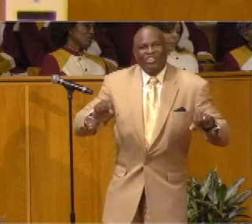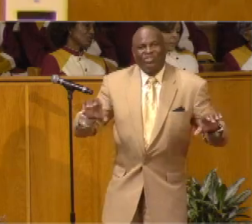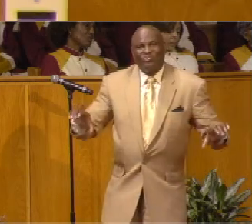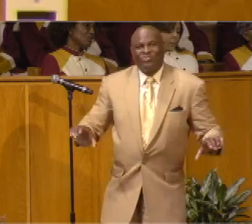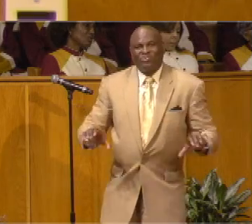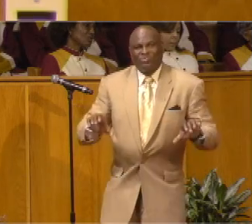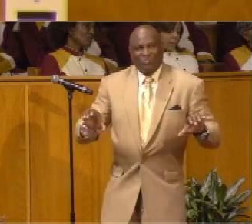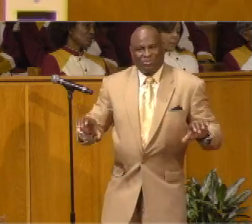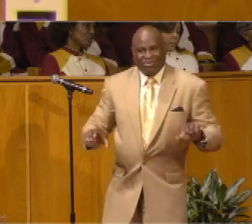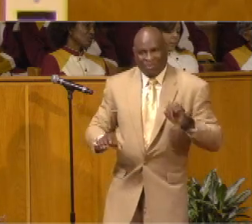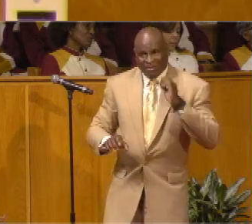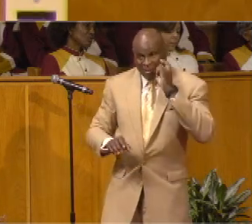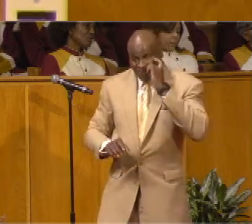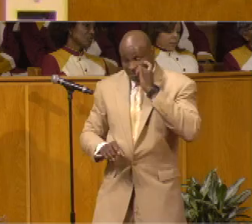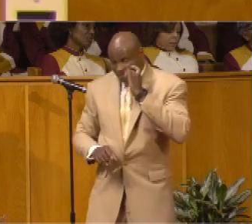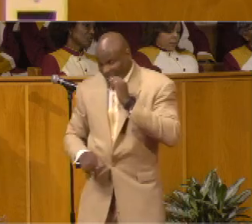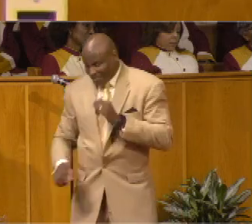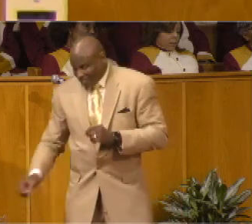tongues.